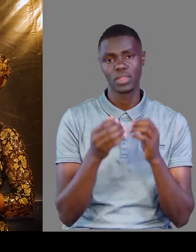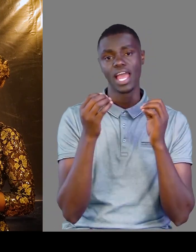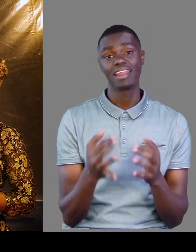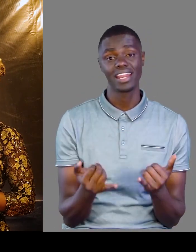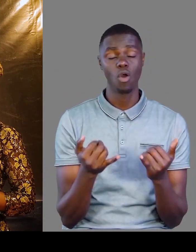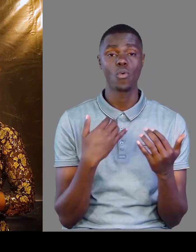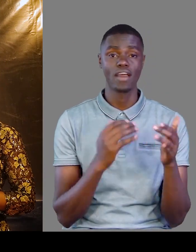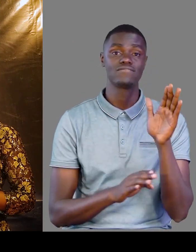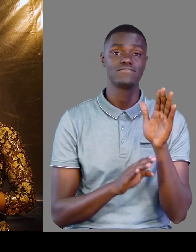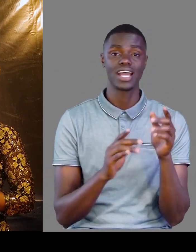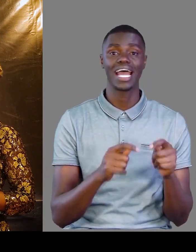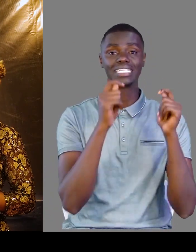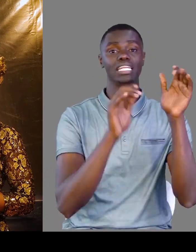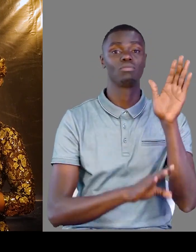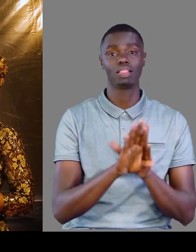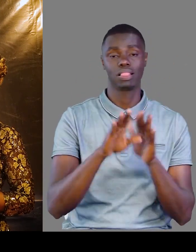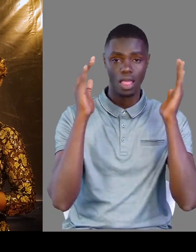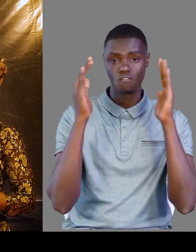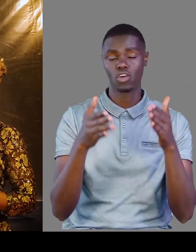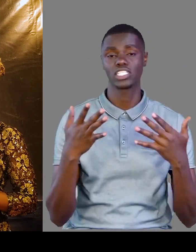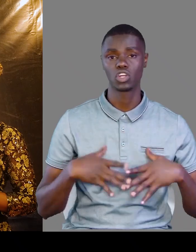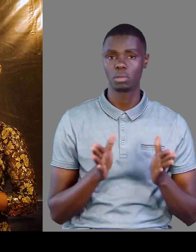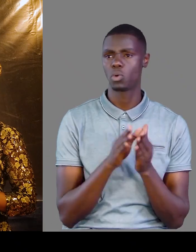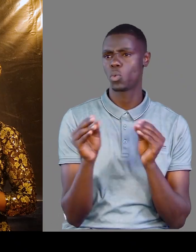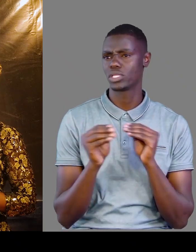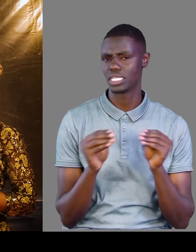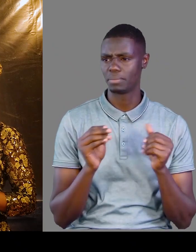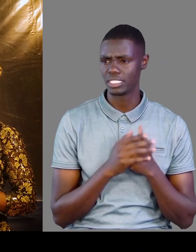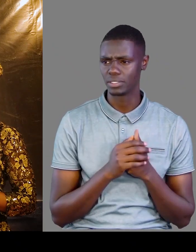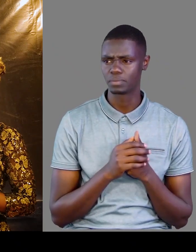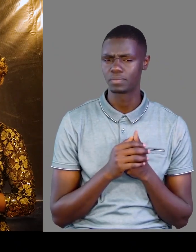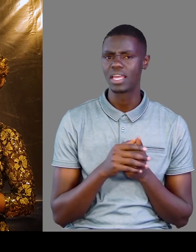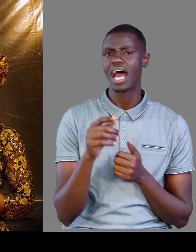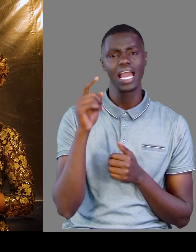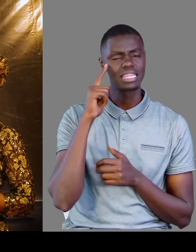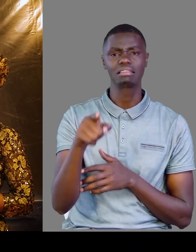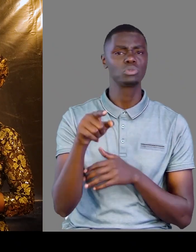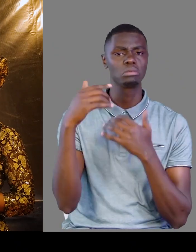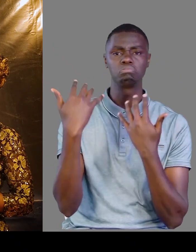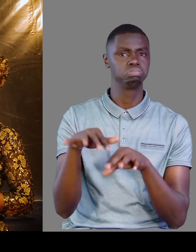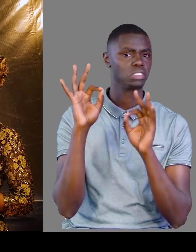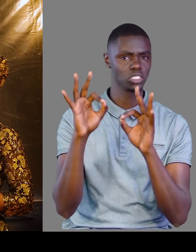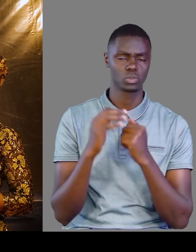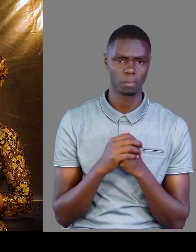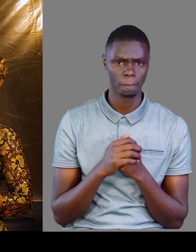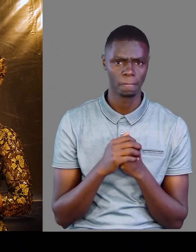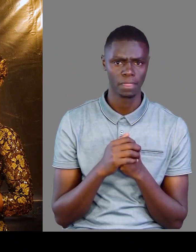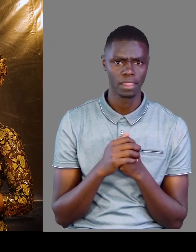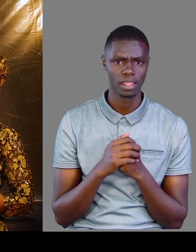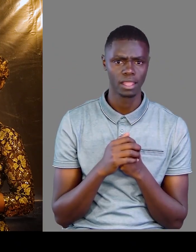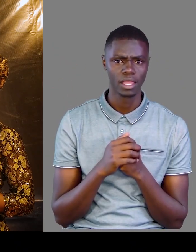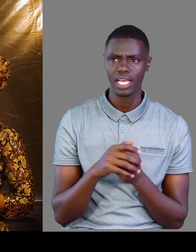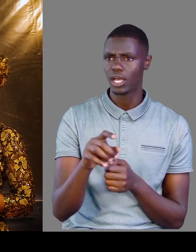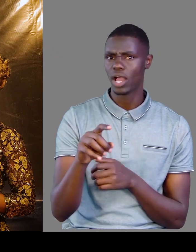development and that focuses on persons with disability, I think it's extremely awesome. I think, by the way, we must have been the